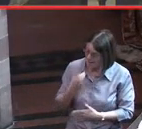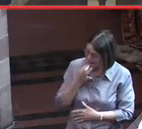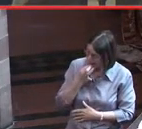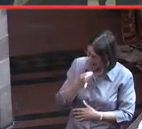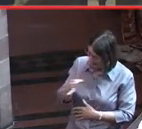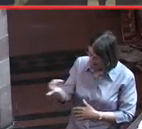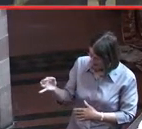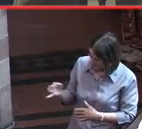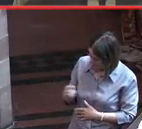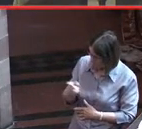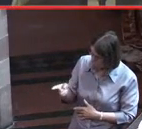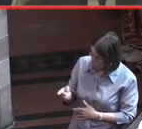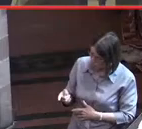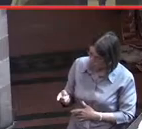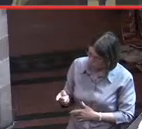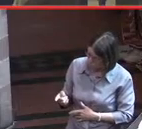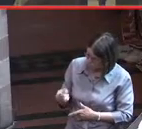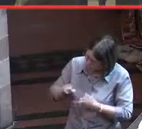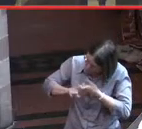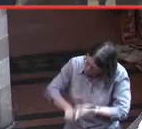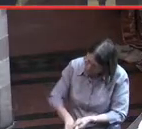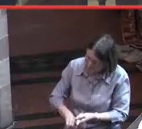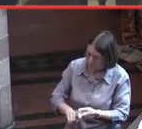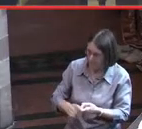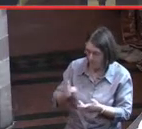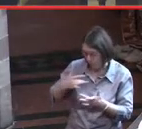lifelong commitment to this ministry.